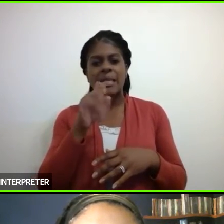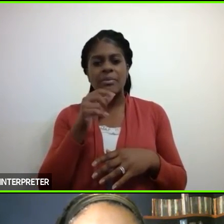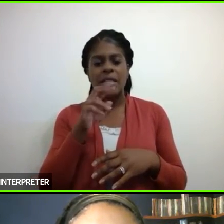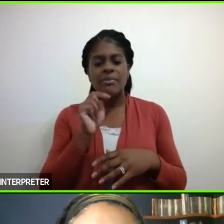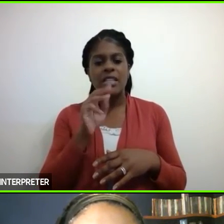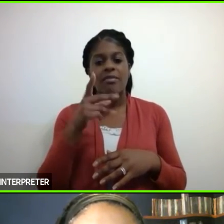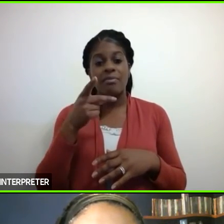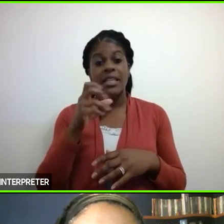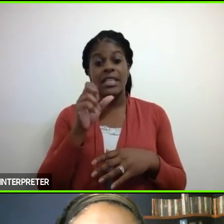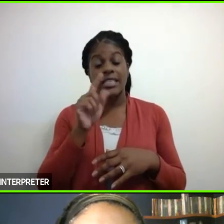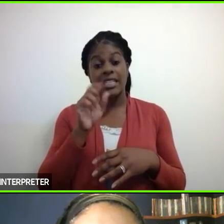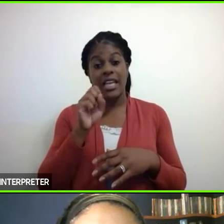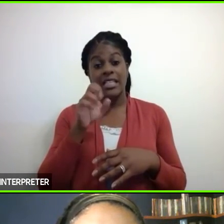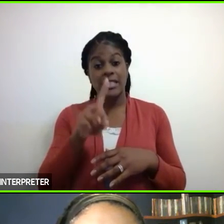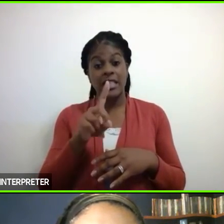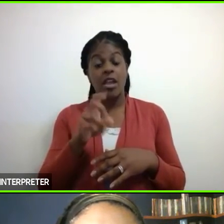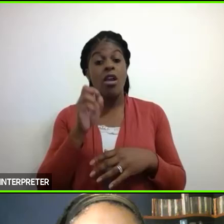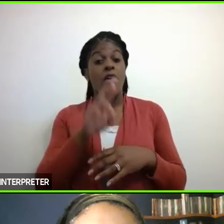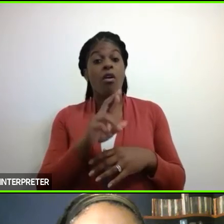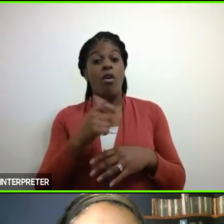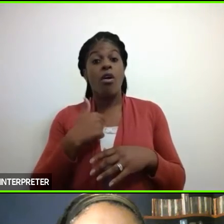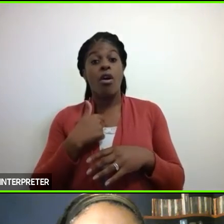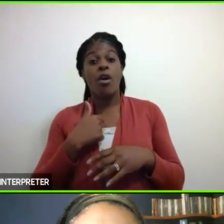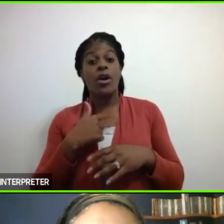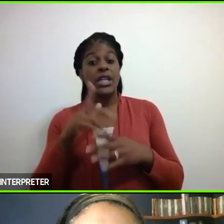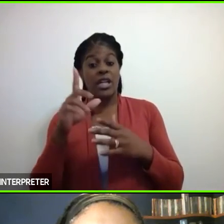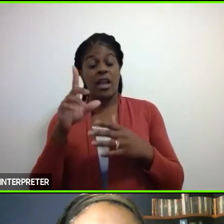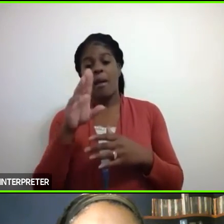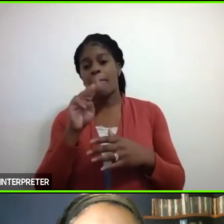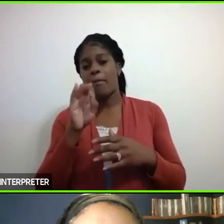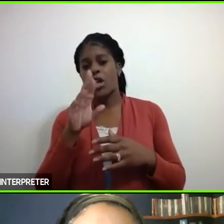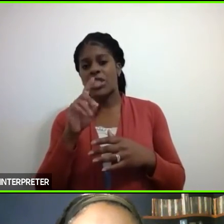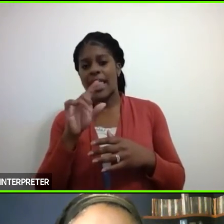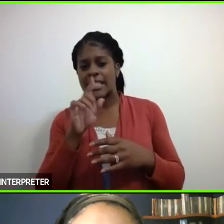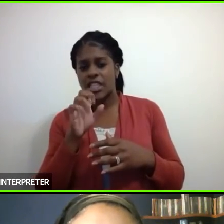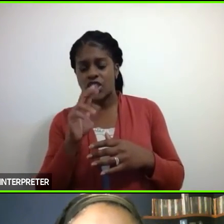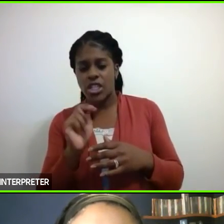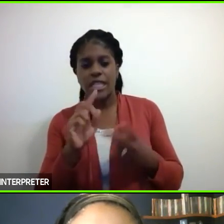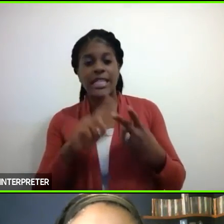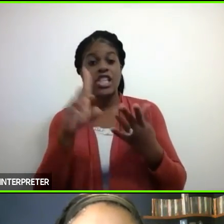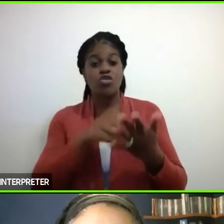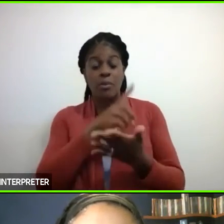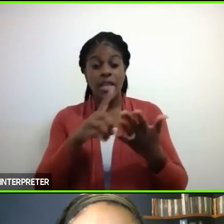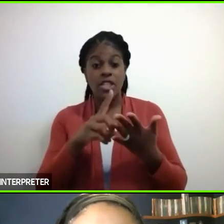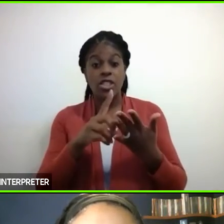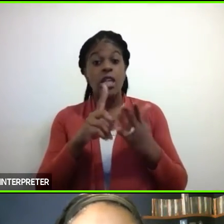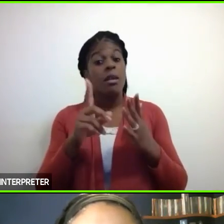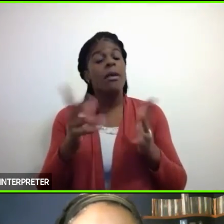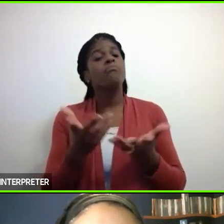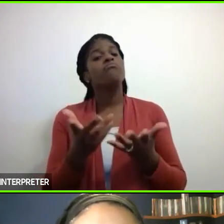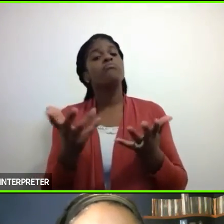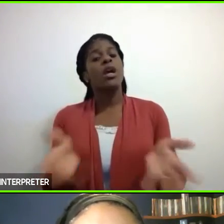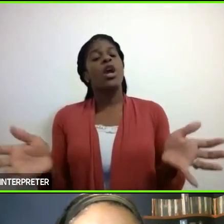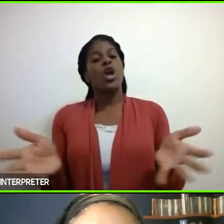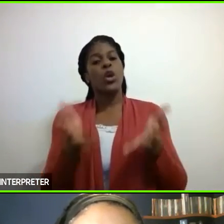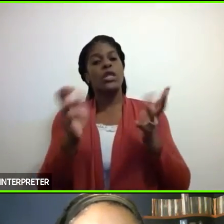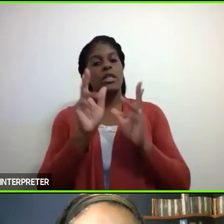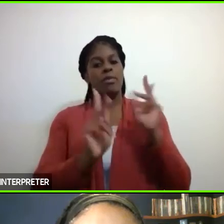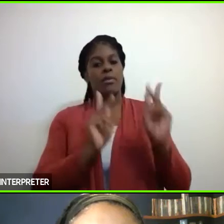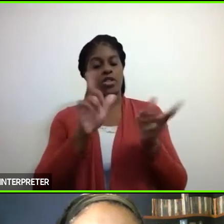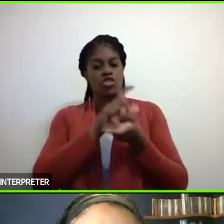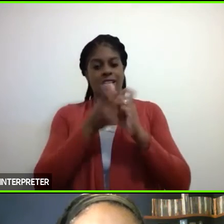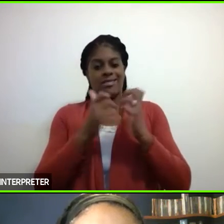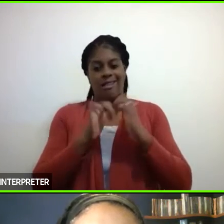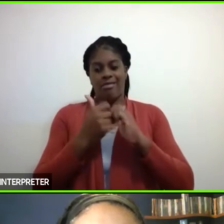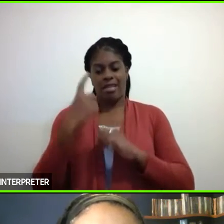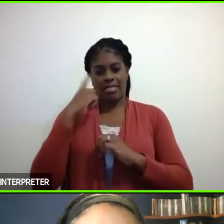systemic factors that lead to marginalization, discrimination, essentially encouraging people to change how they